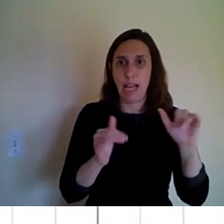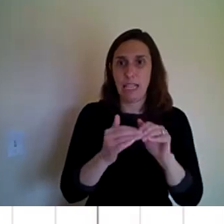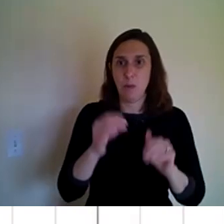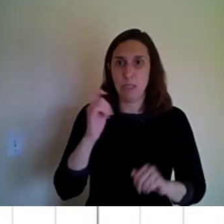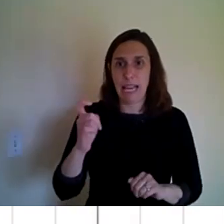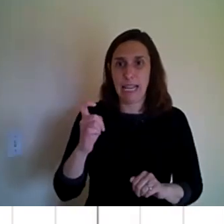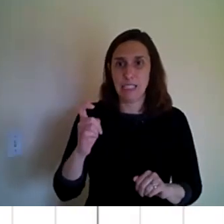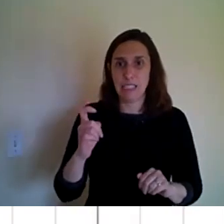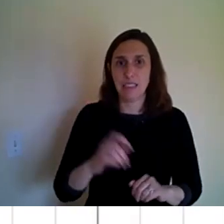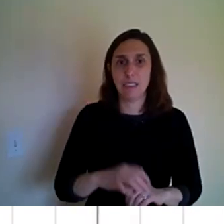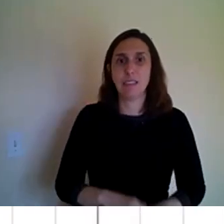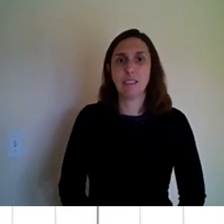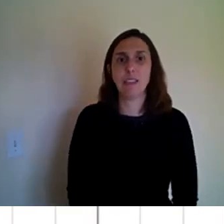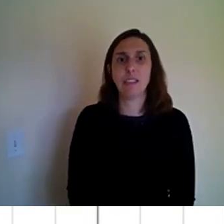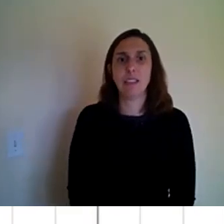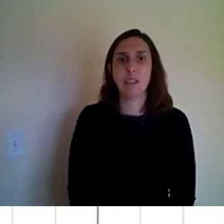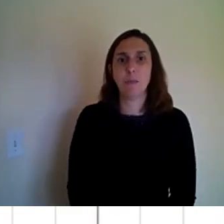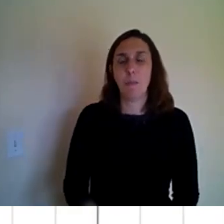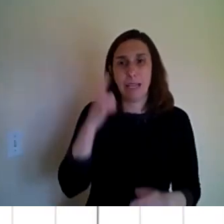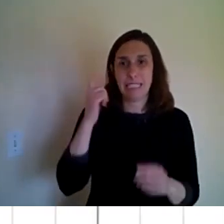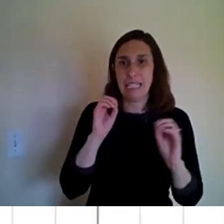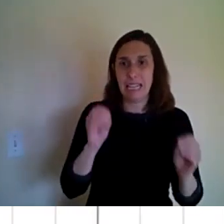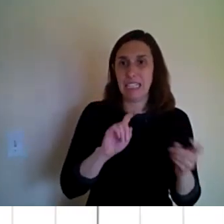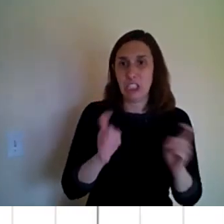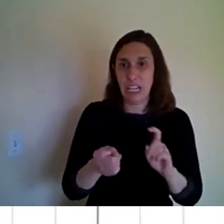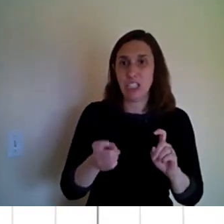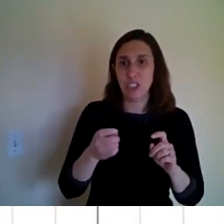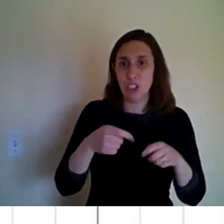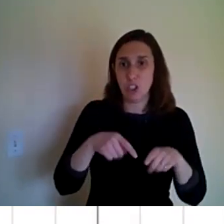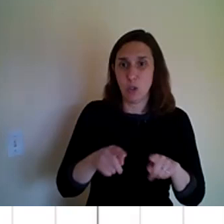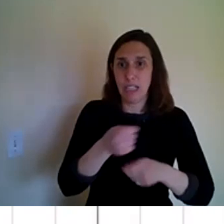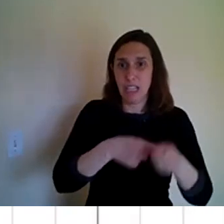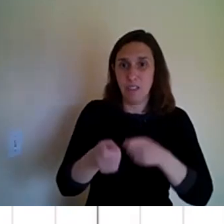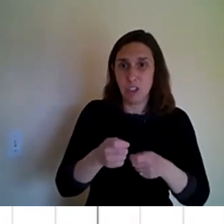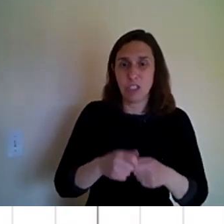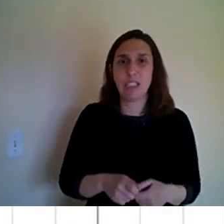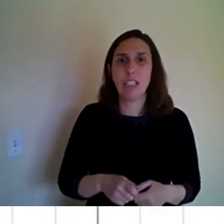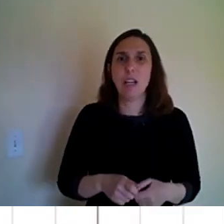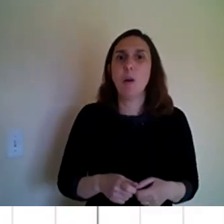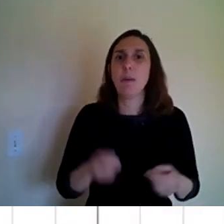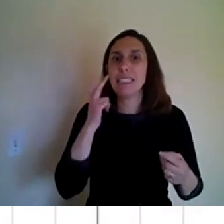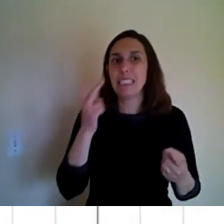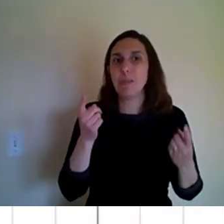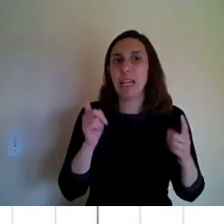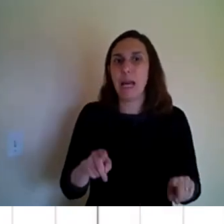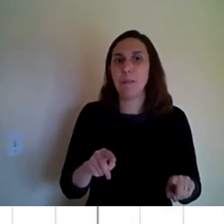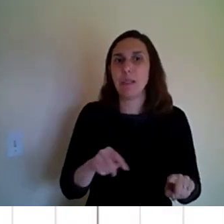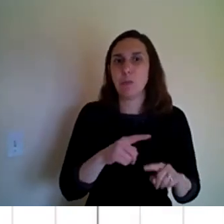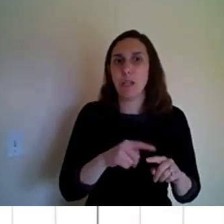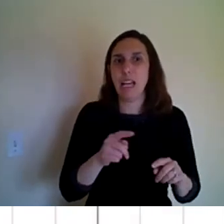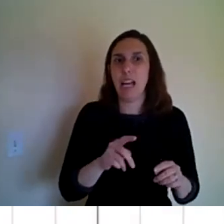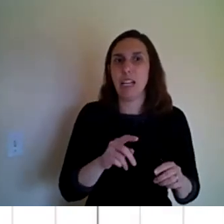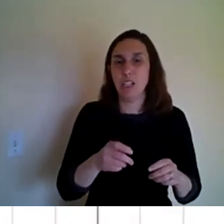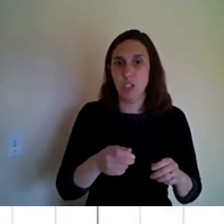because nothing changes between the inversion. Notice, when I swap the domain and range for the blue